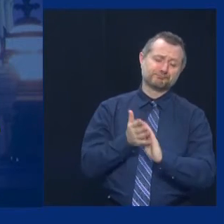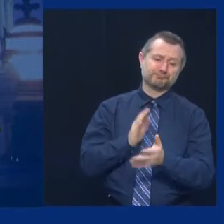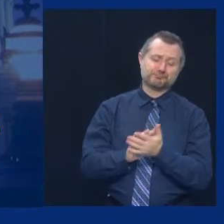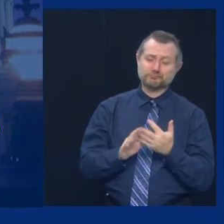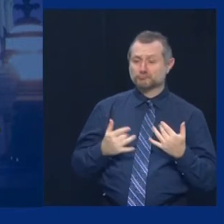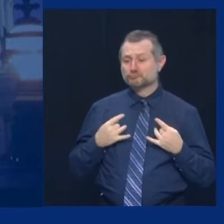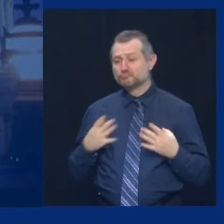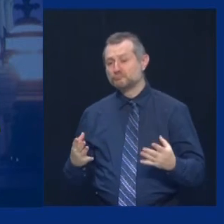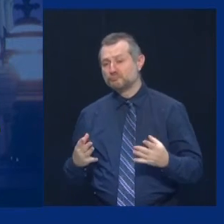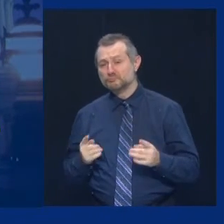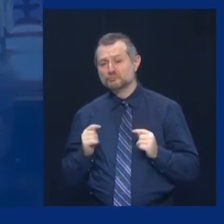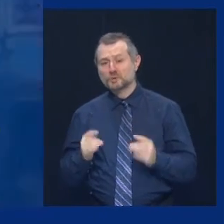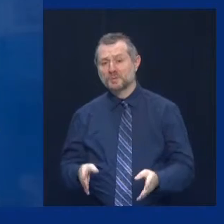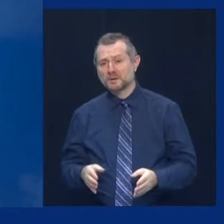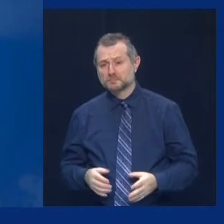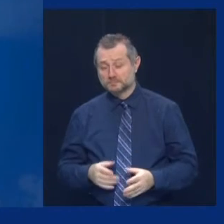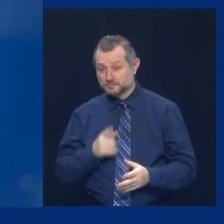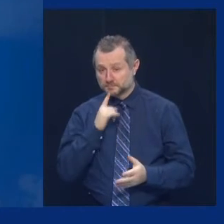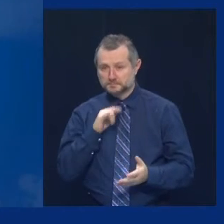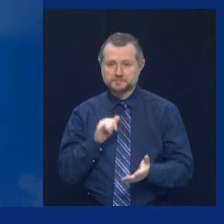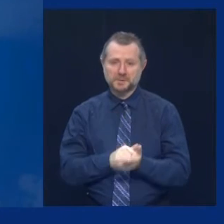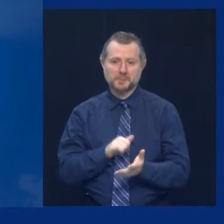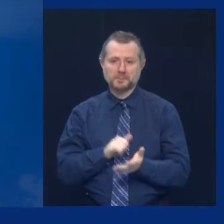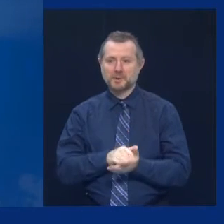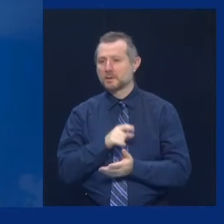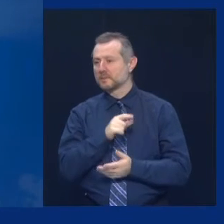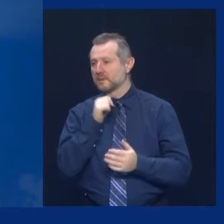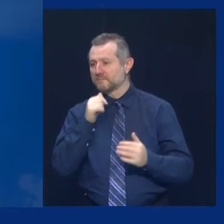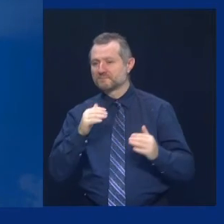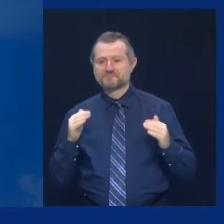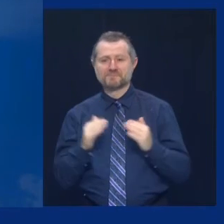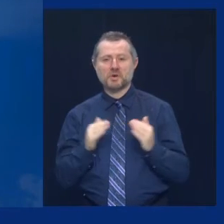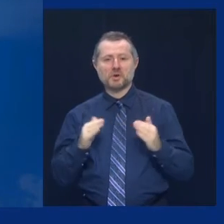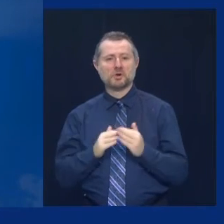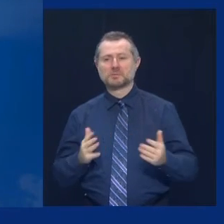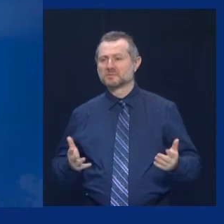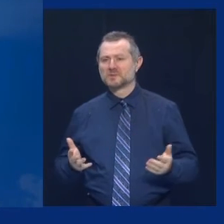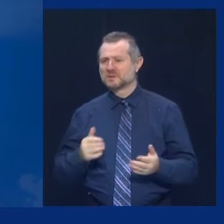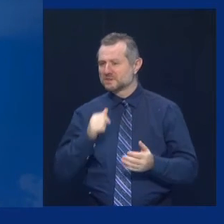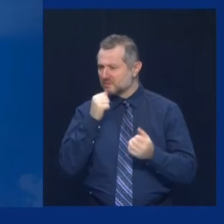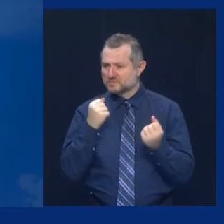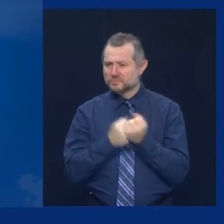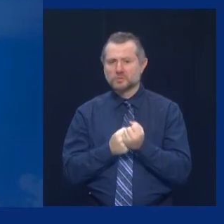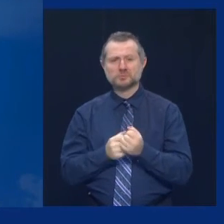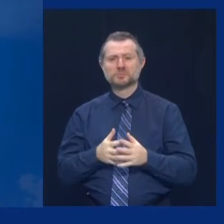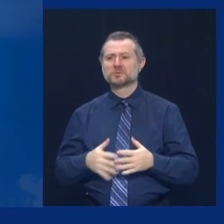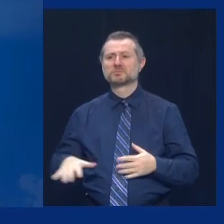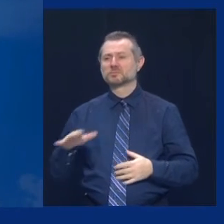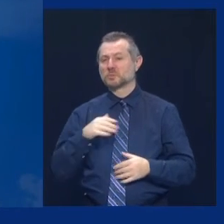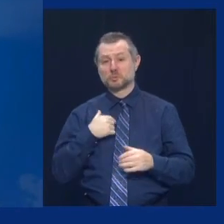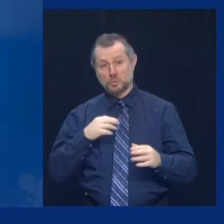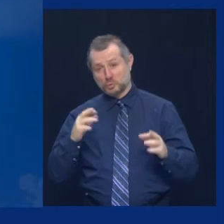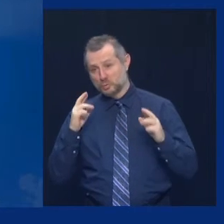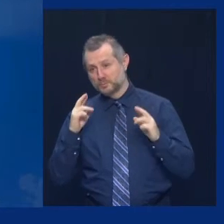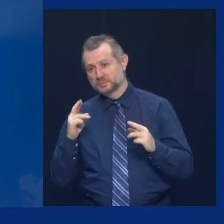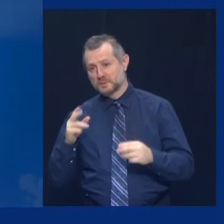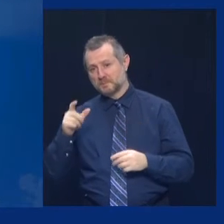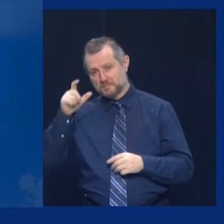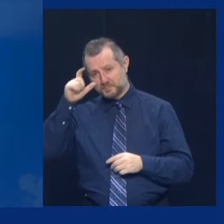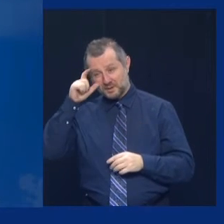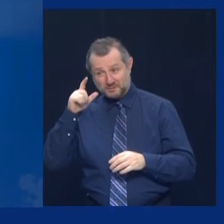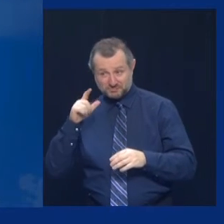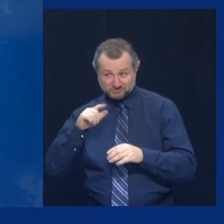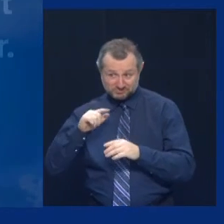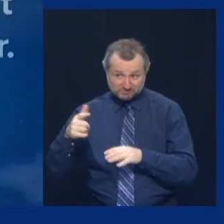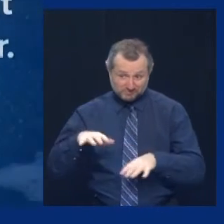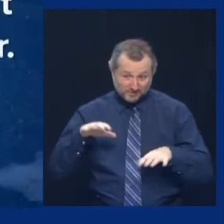impossible, unfair, un-American choice. I just hope Joe Biden gets in quickly and sanity